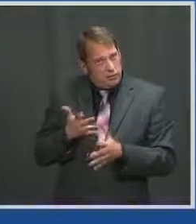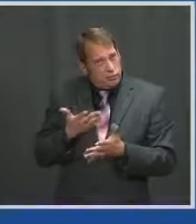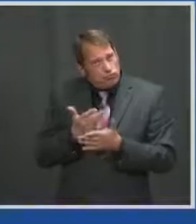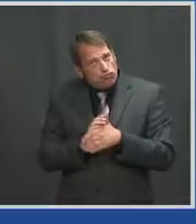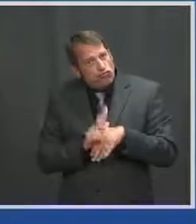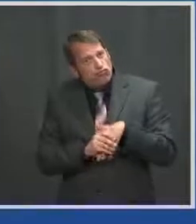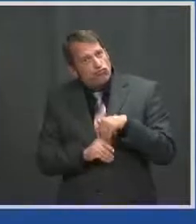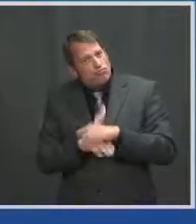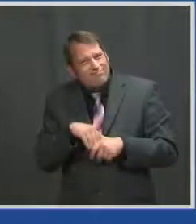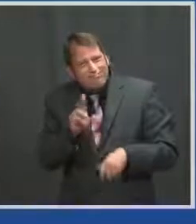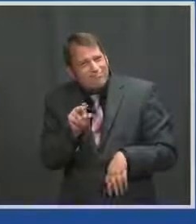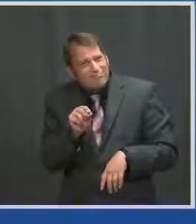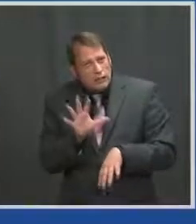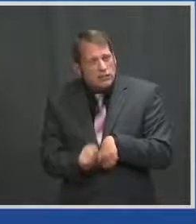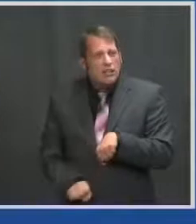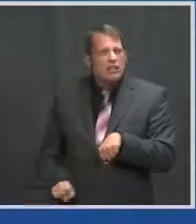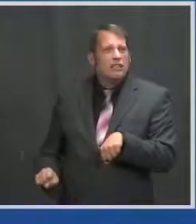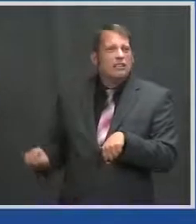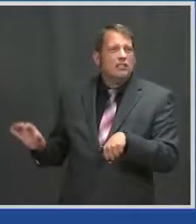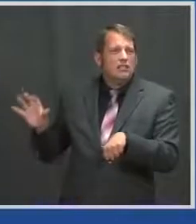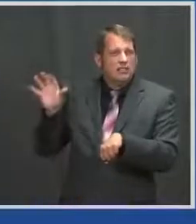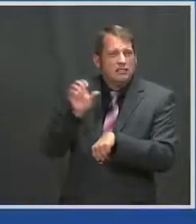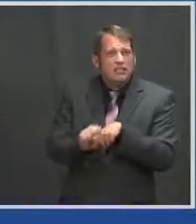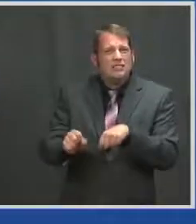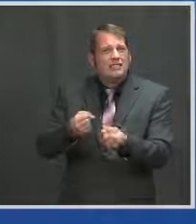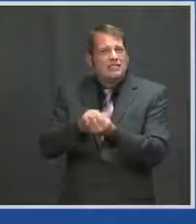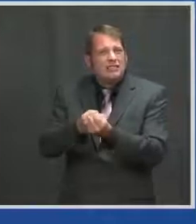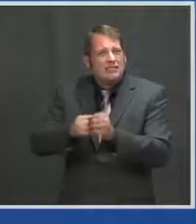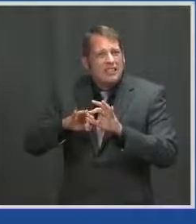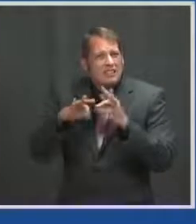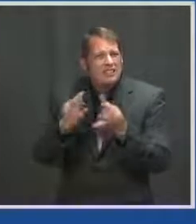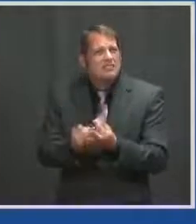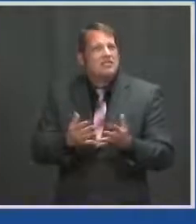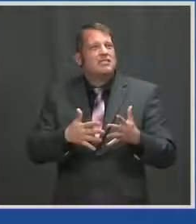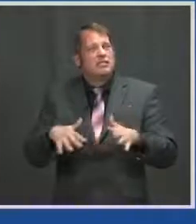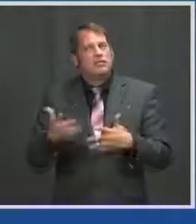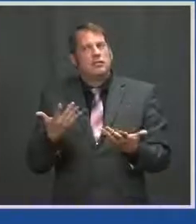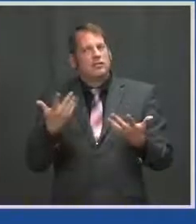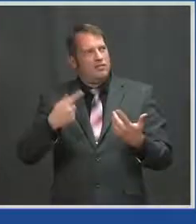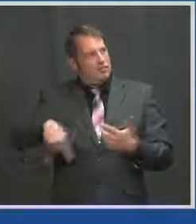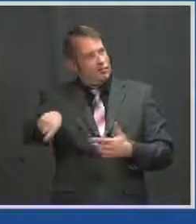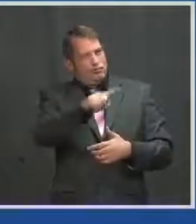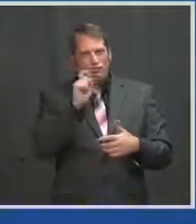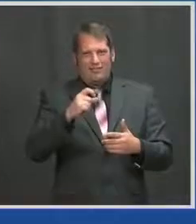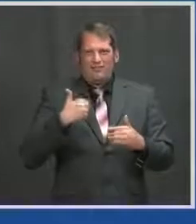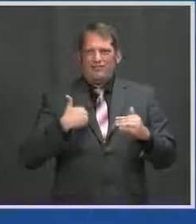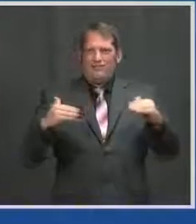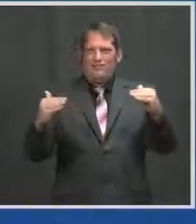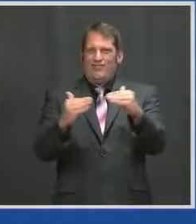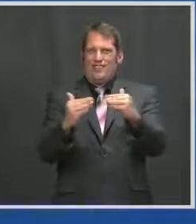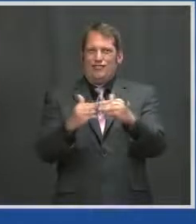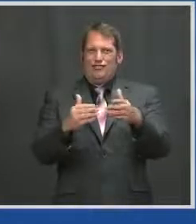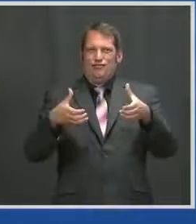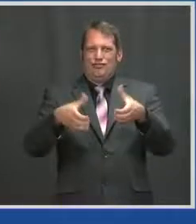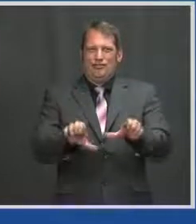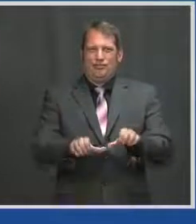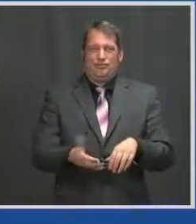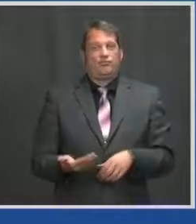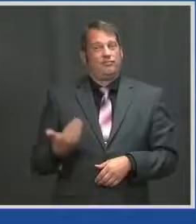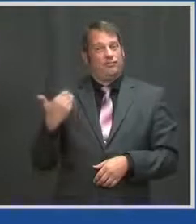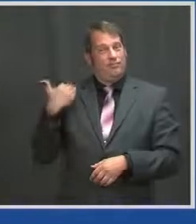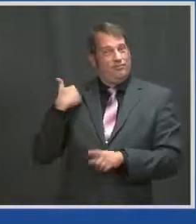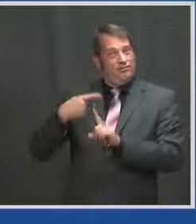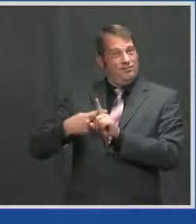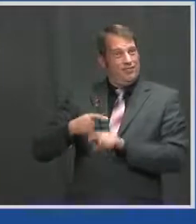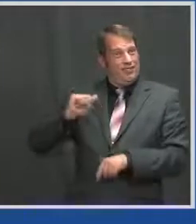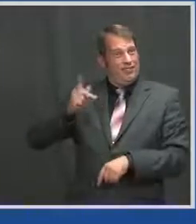was a shot, a fair shot of making it. Last month, there were 266,000 more Americans with dignity that comes for the